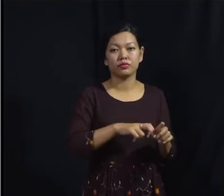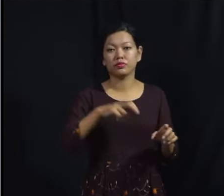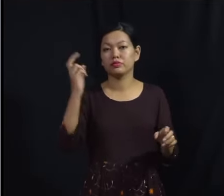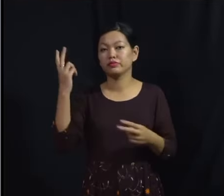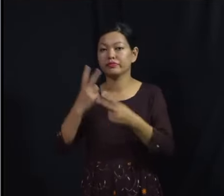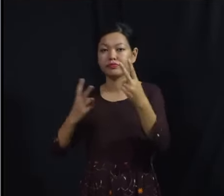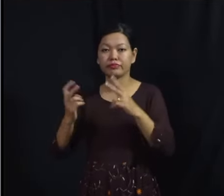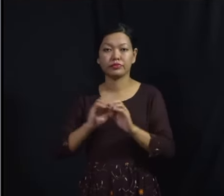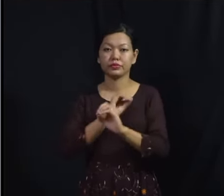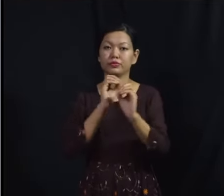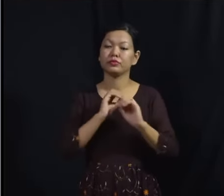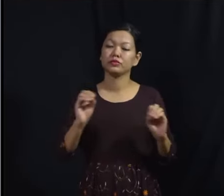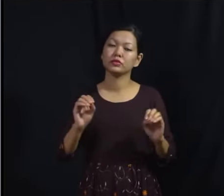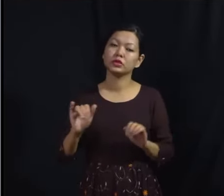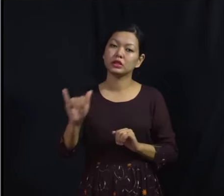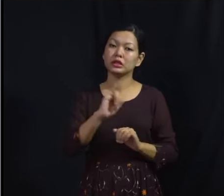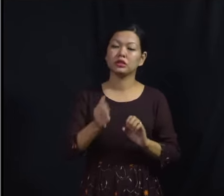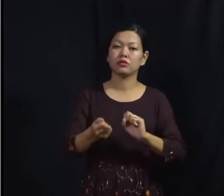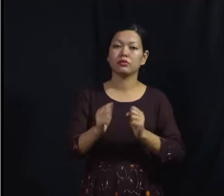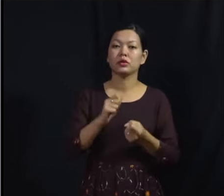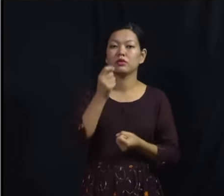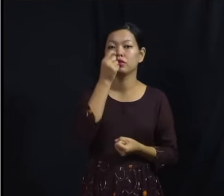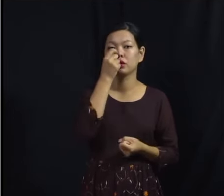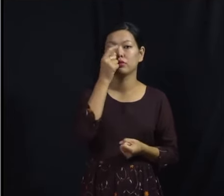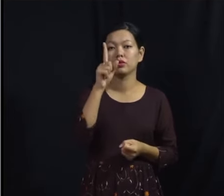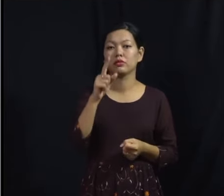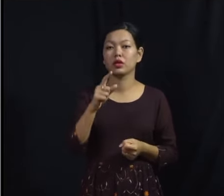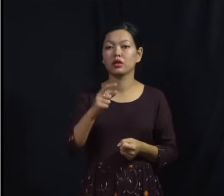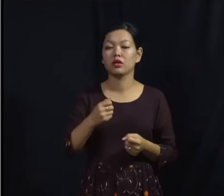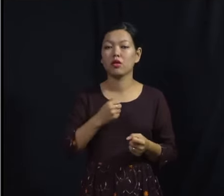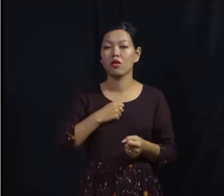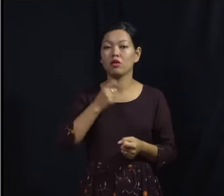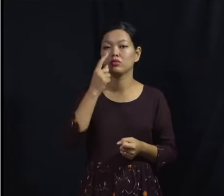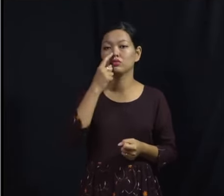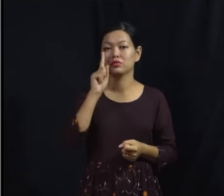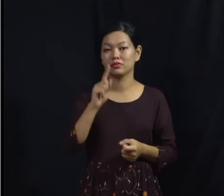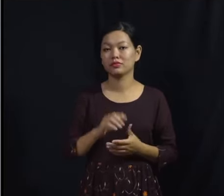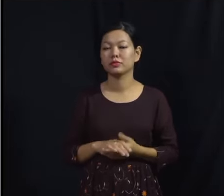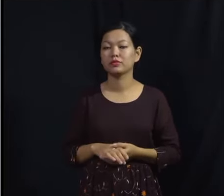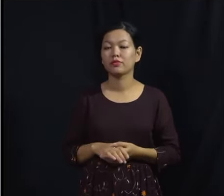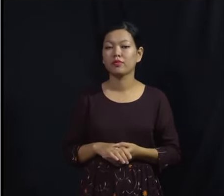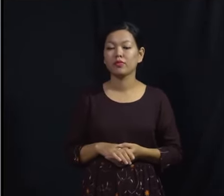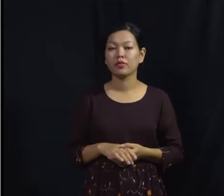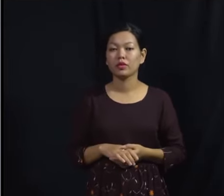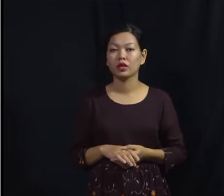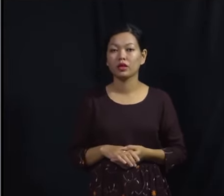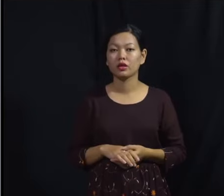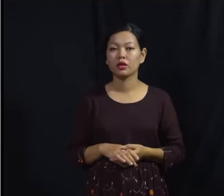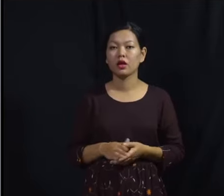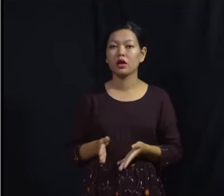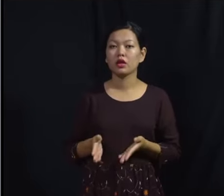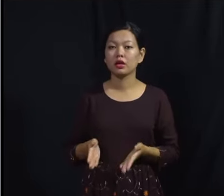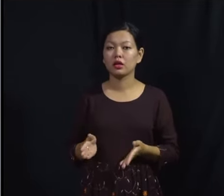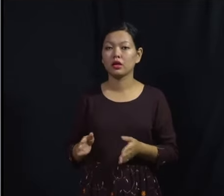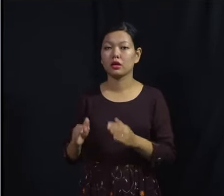double jobs and then a feast is prepared for him. So that kind of a typical setting that we find here. Since the father